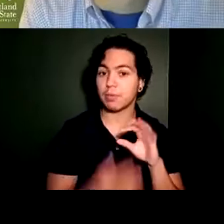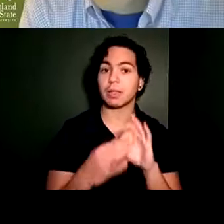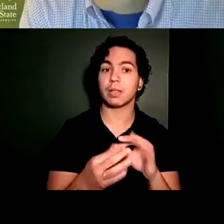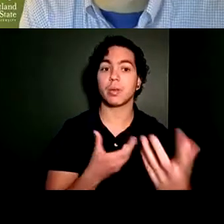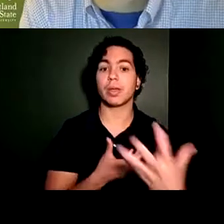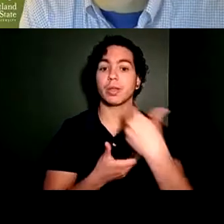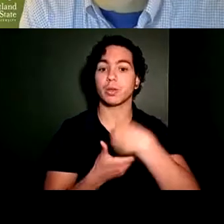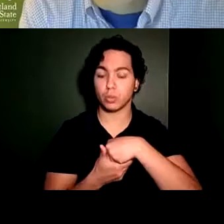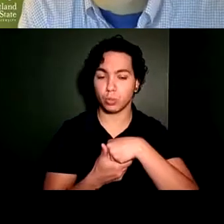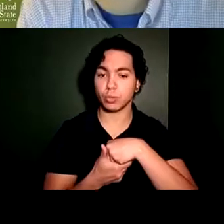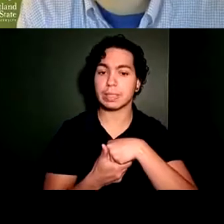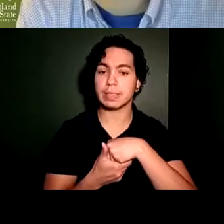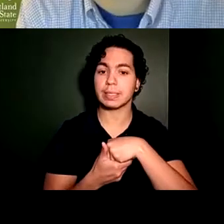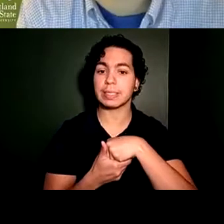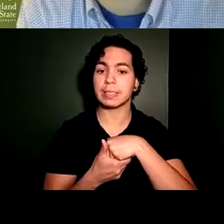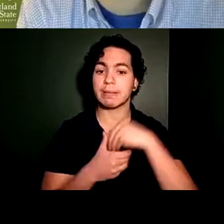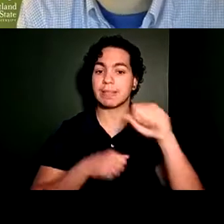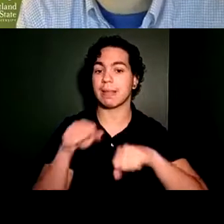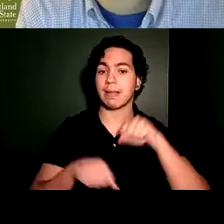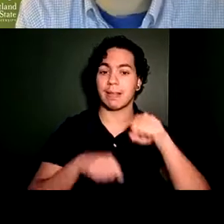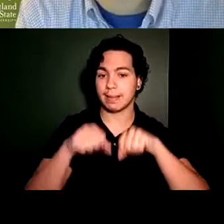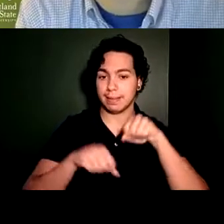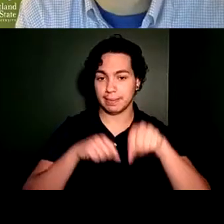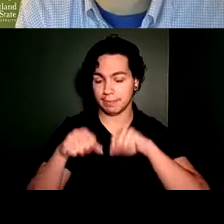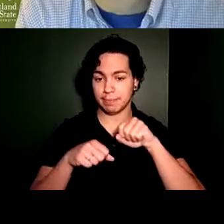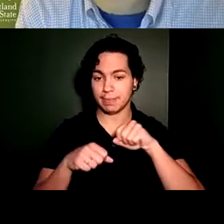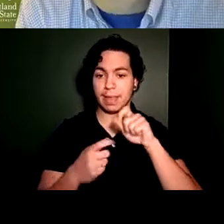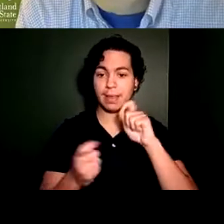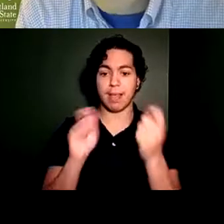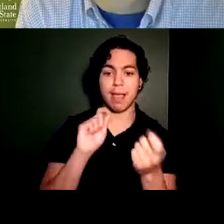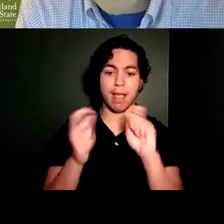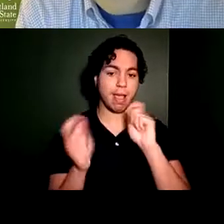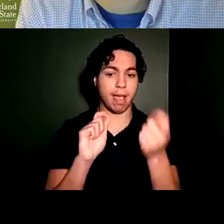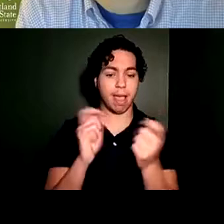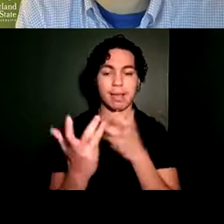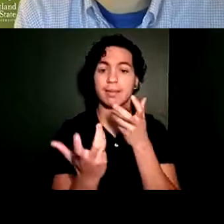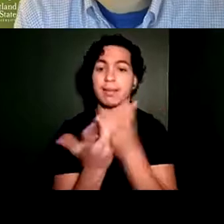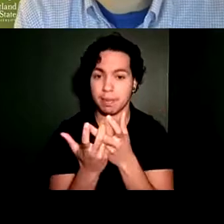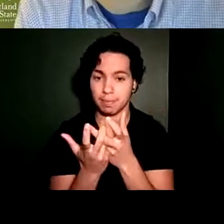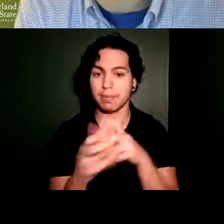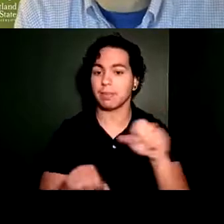inclusive cycling and adaptive cycling. So Anna,